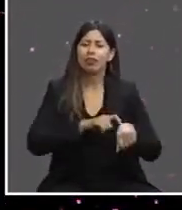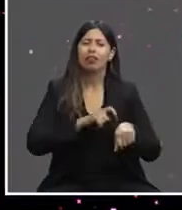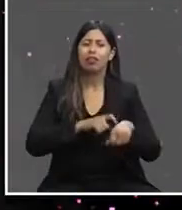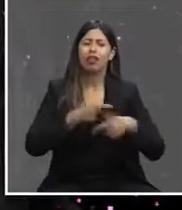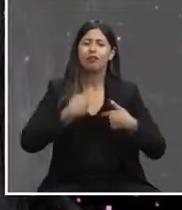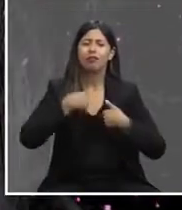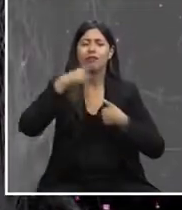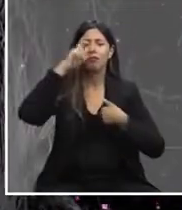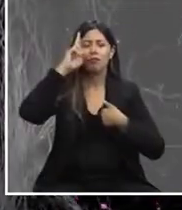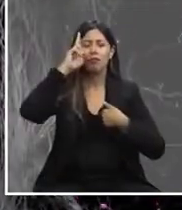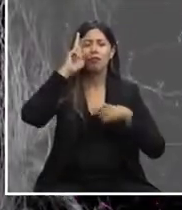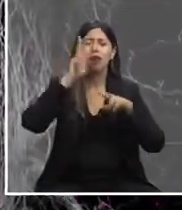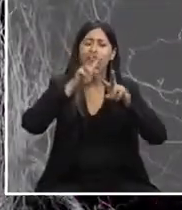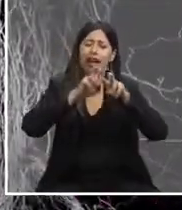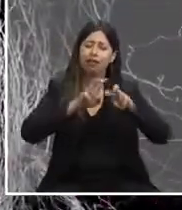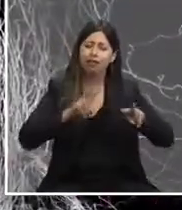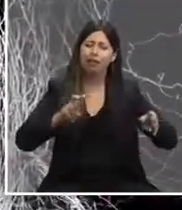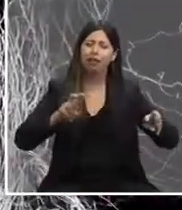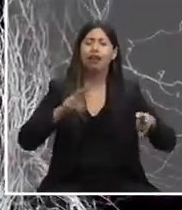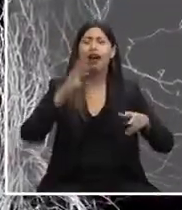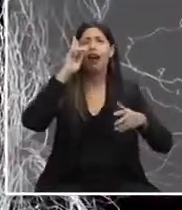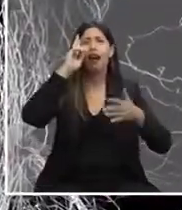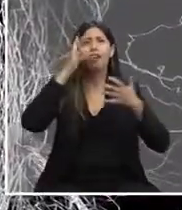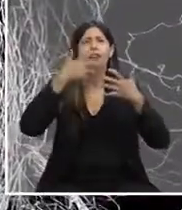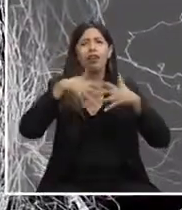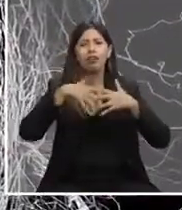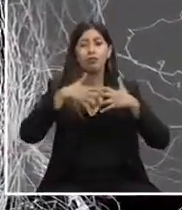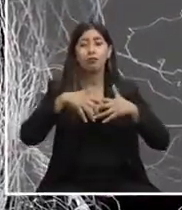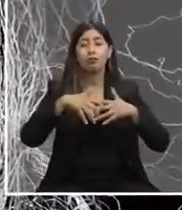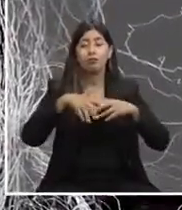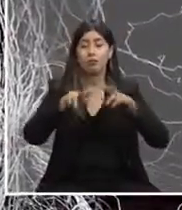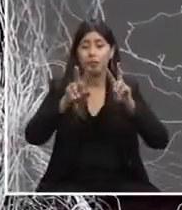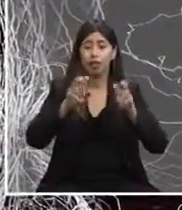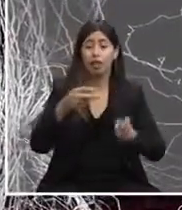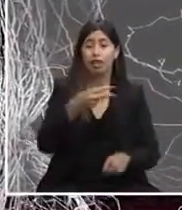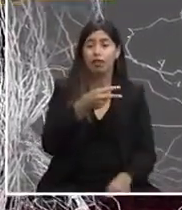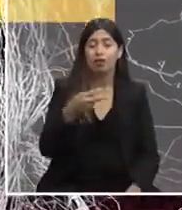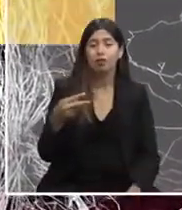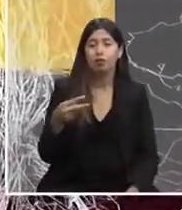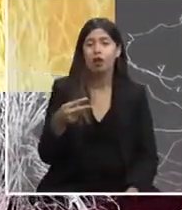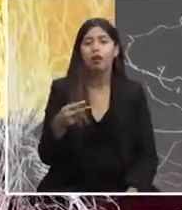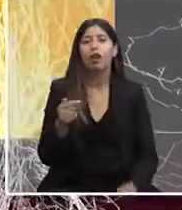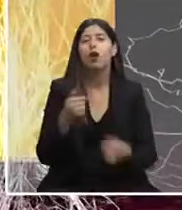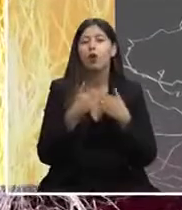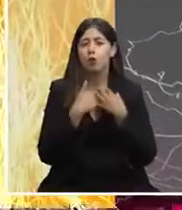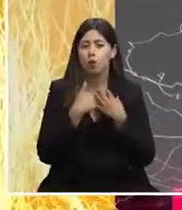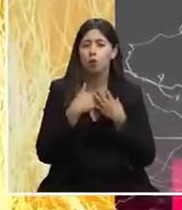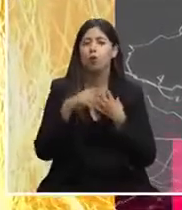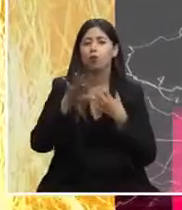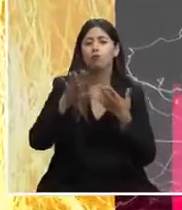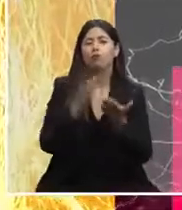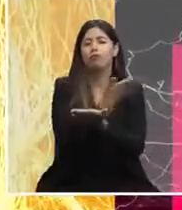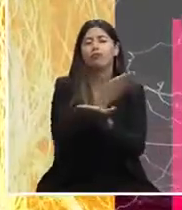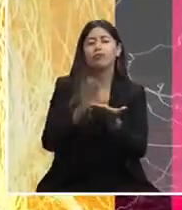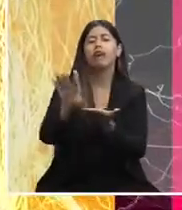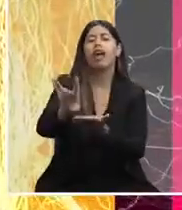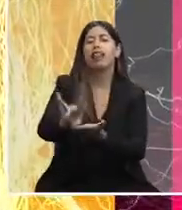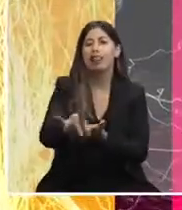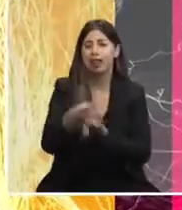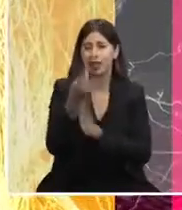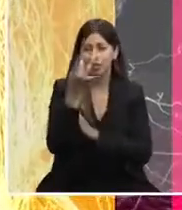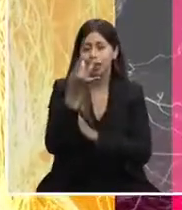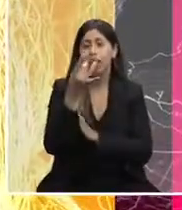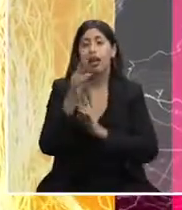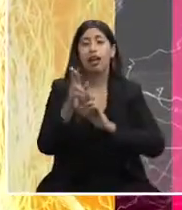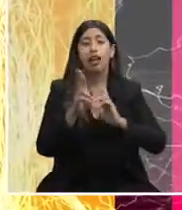field of sexuality too, more choosing, more conscious relationships will avoid the desensitization phenomena that